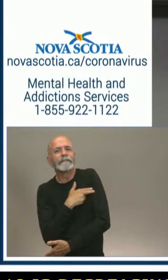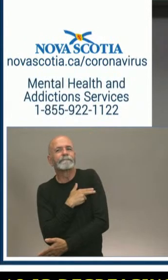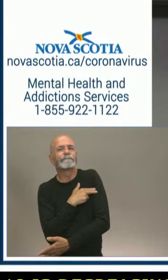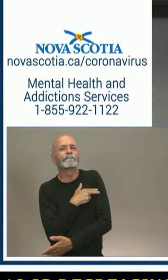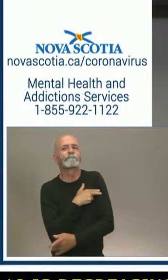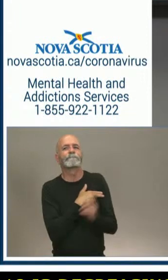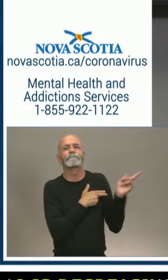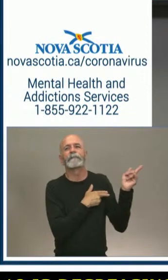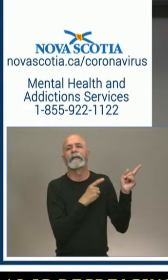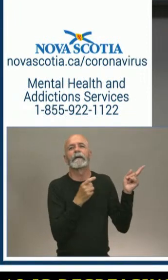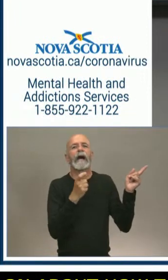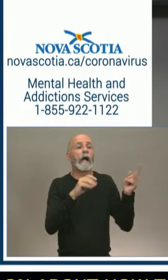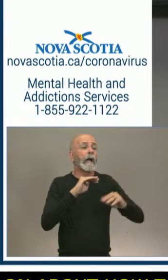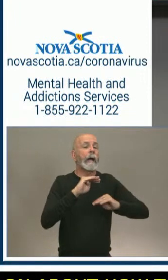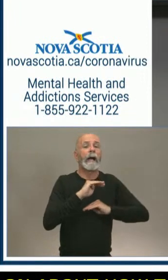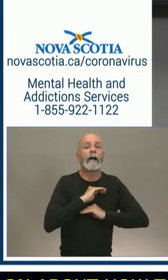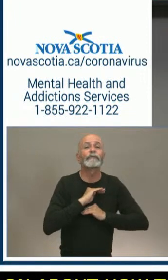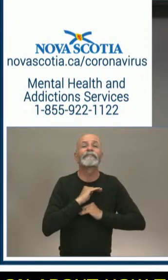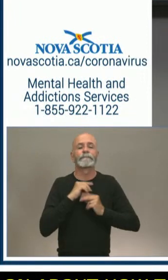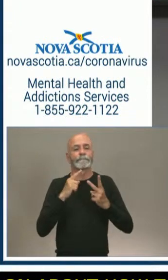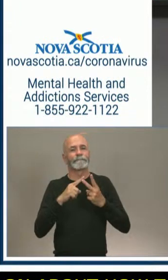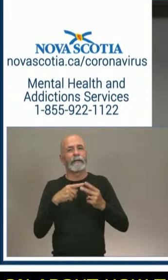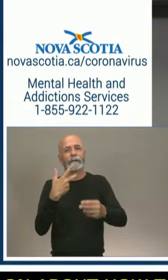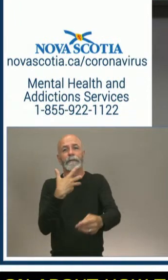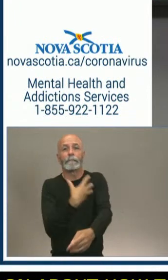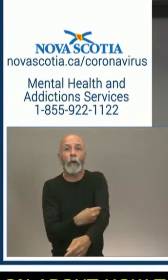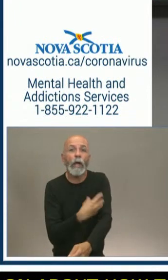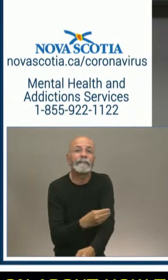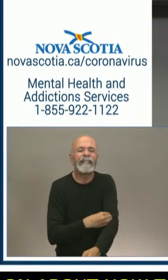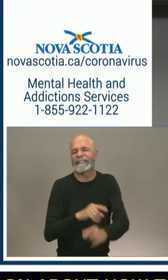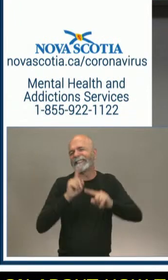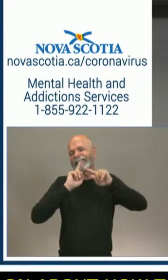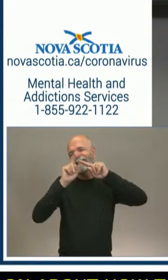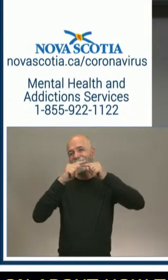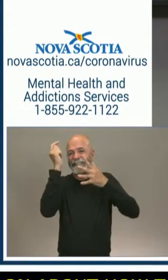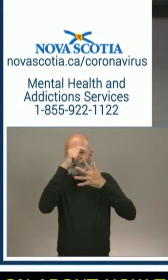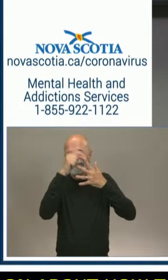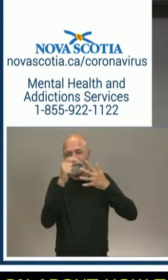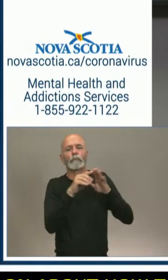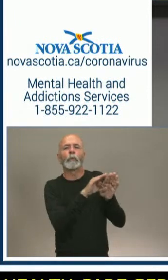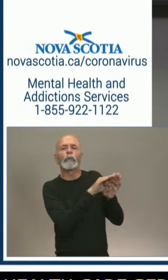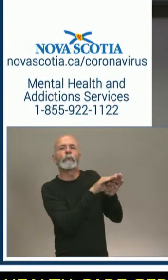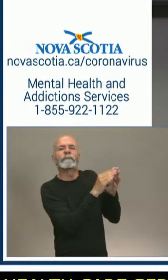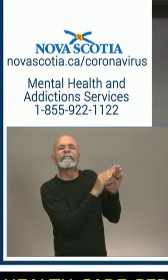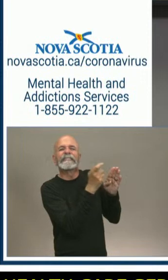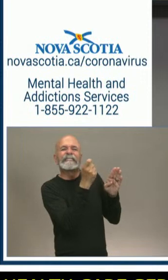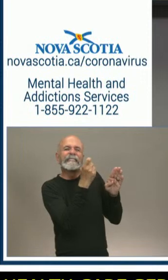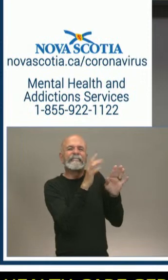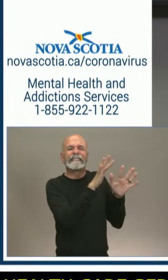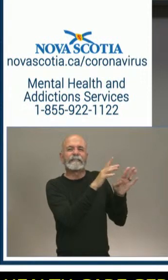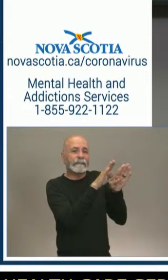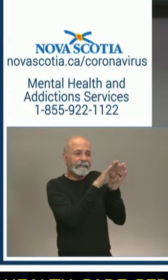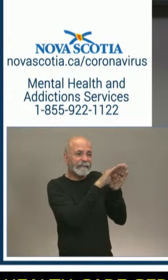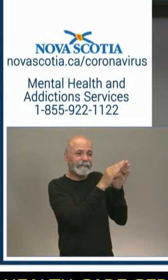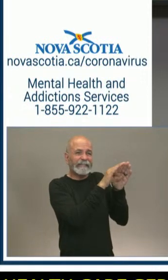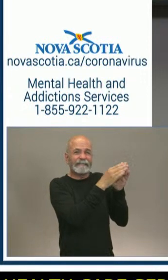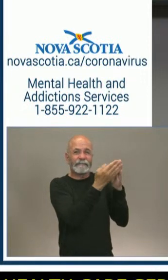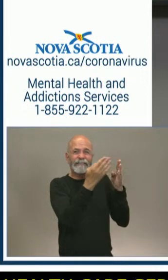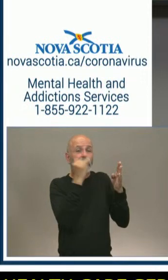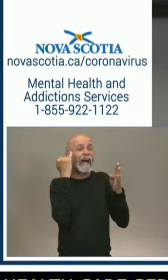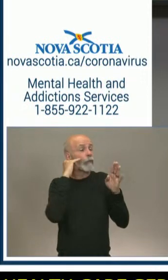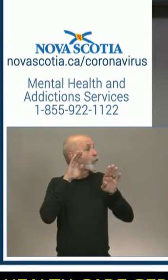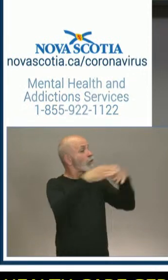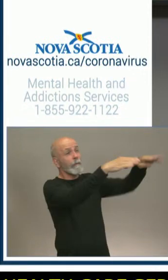careful on that. We need to, we're still in a space that if we move too quickly, too fast, or open up